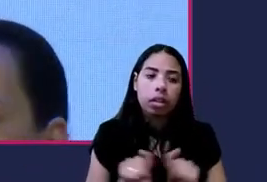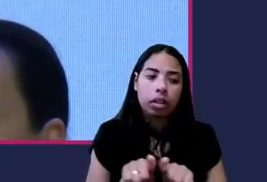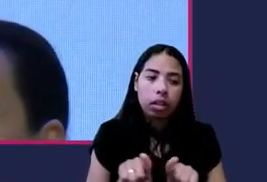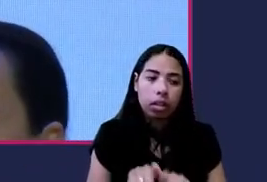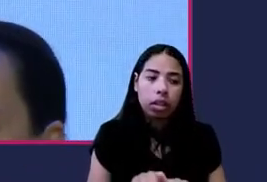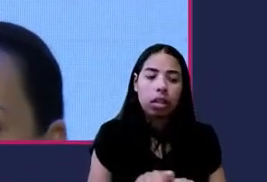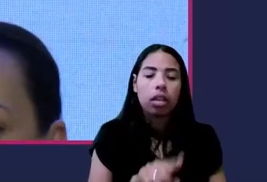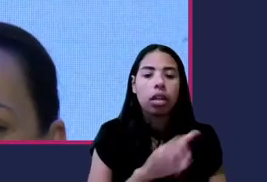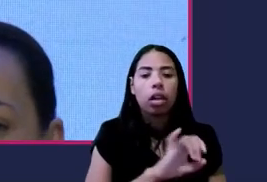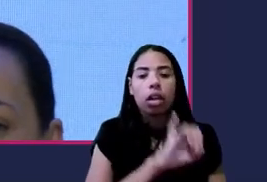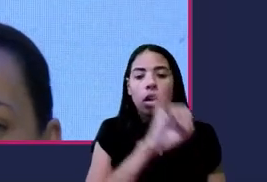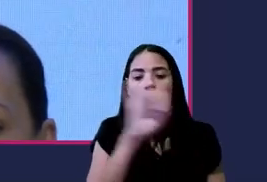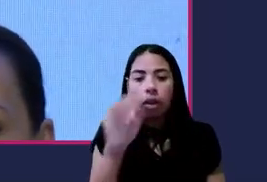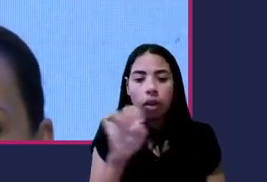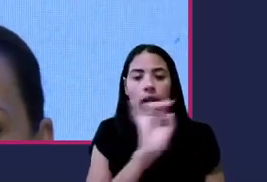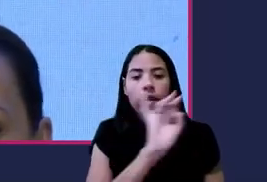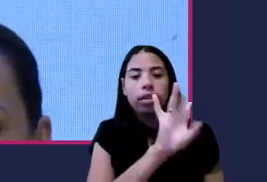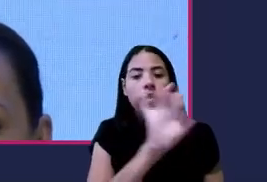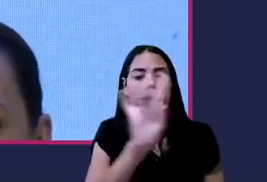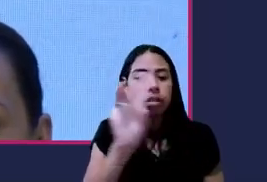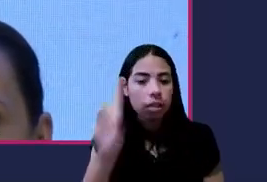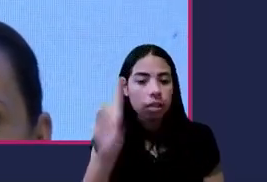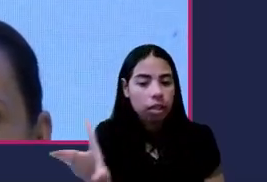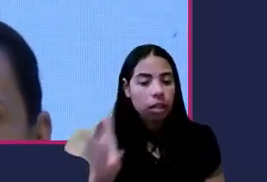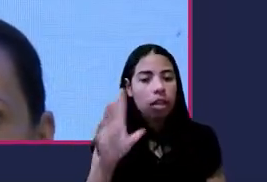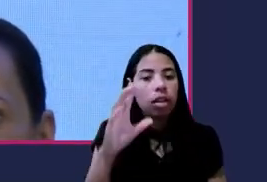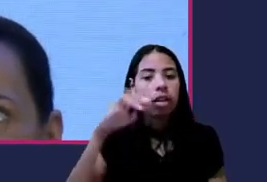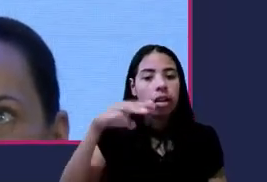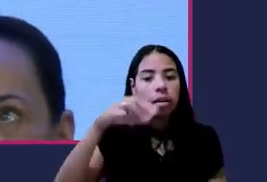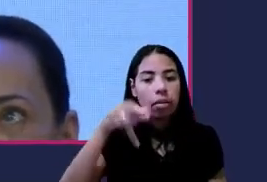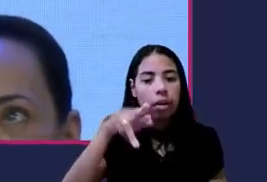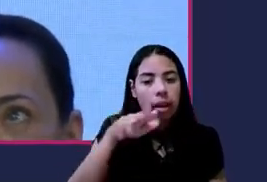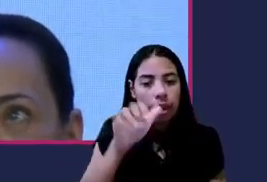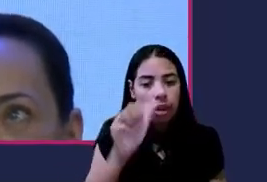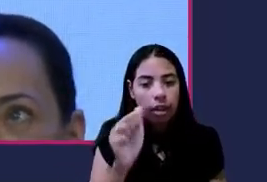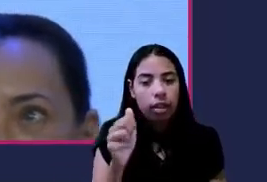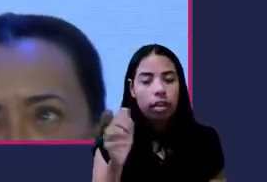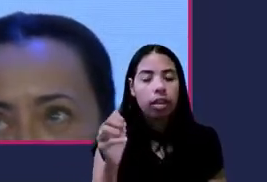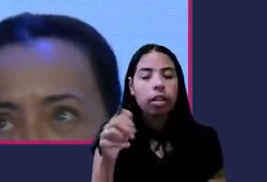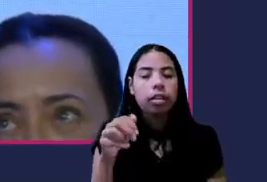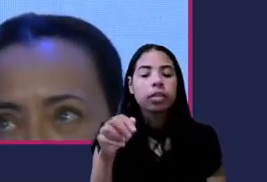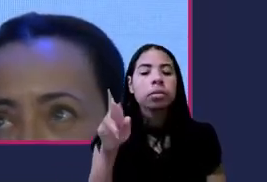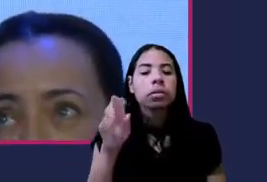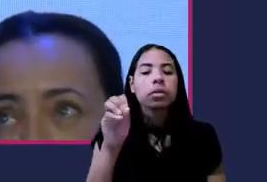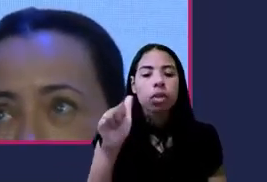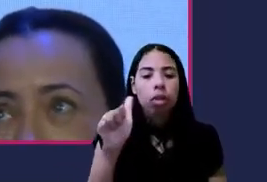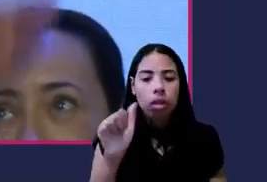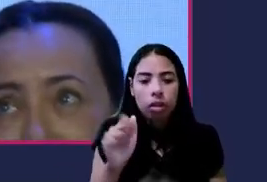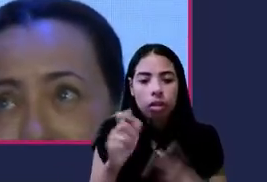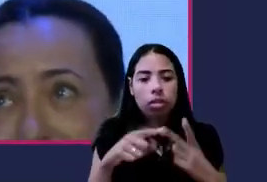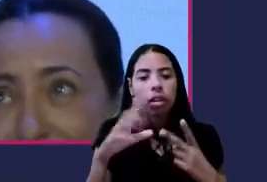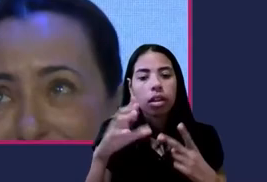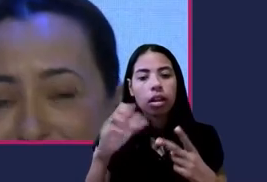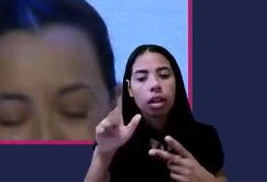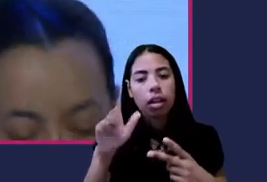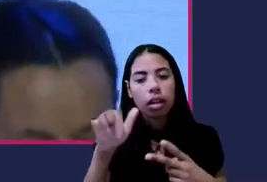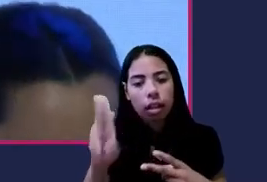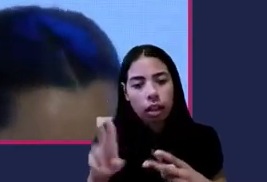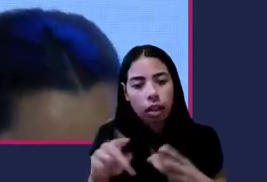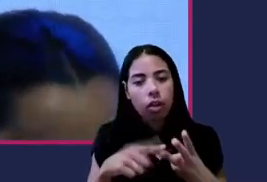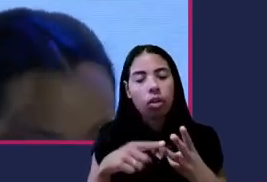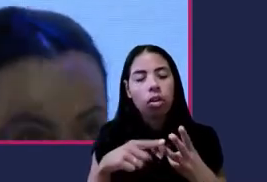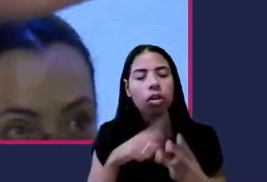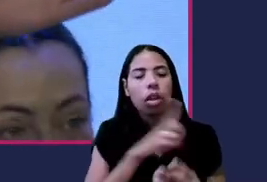that. I want to say hello to representatives Khalil, Maria Rosas, Rosângela, the big